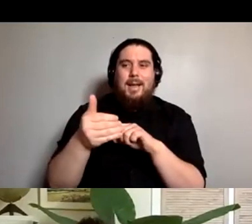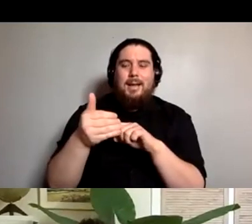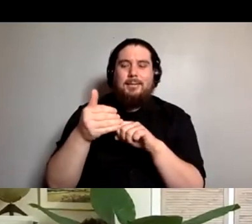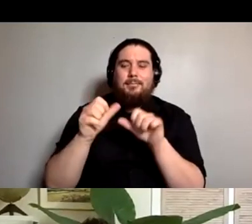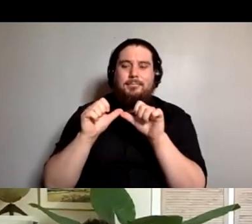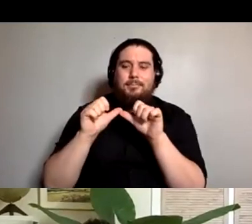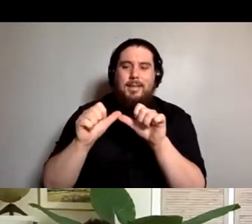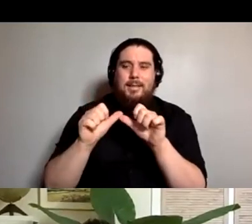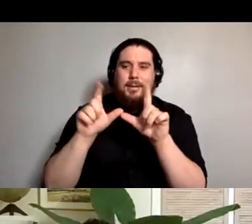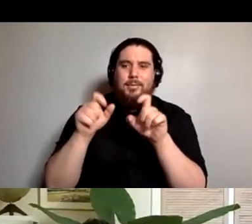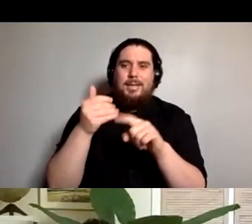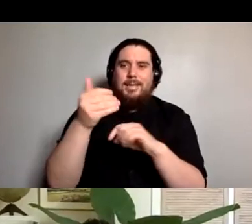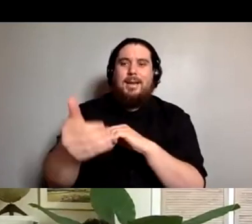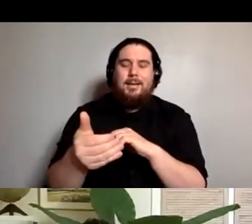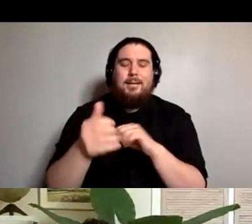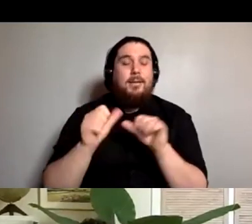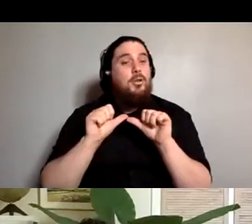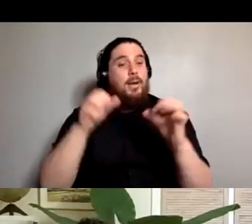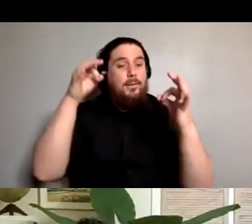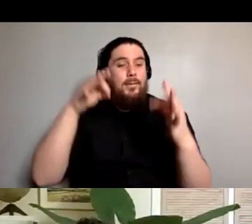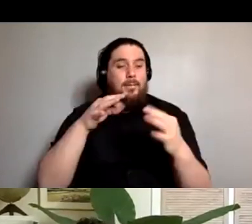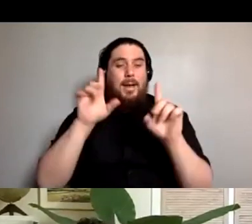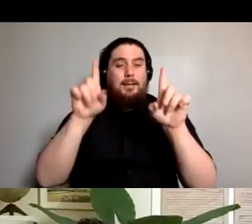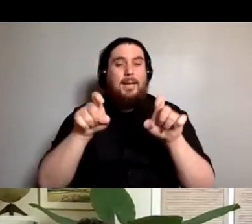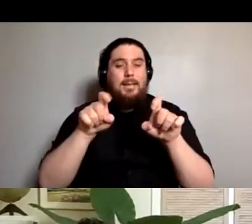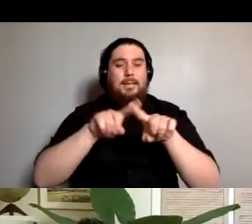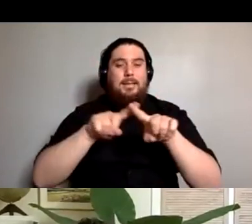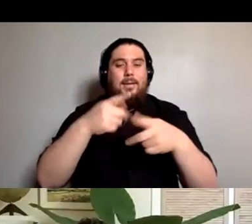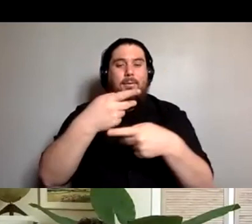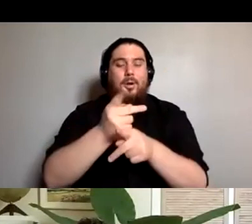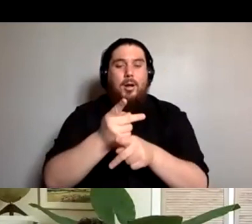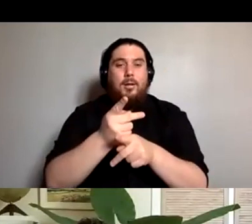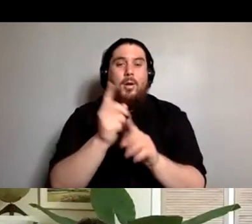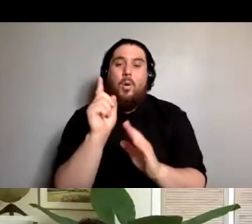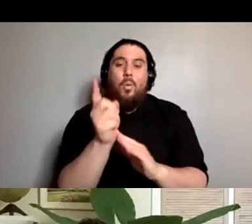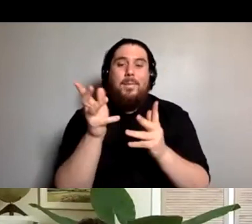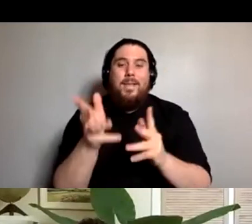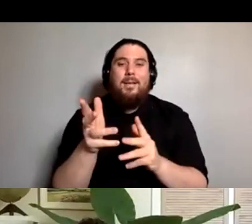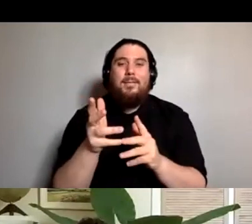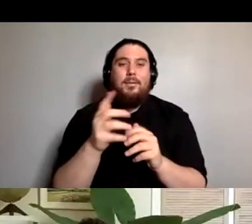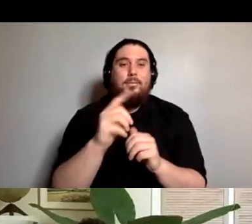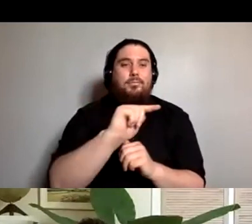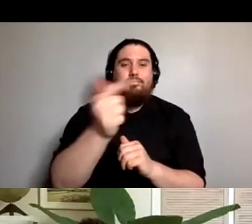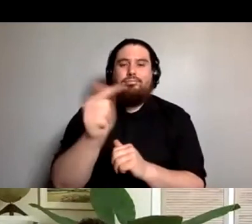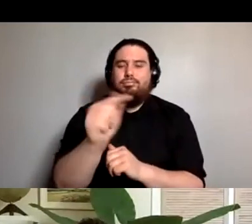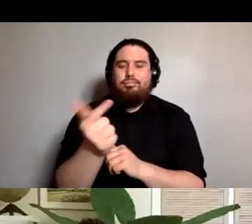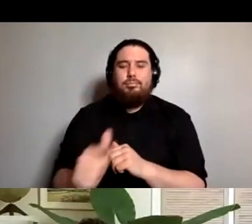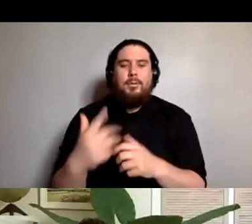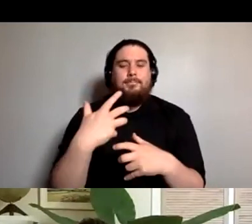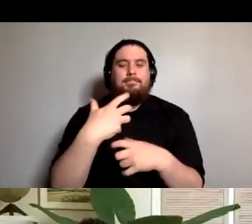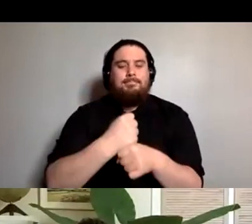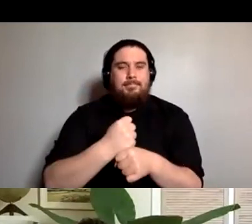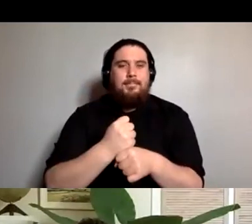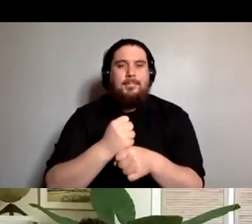products. Well, we have just about a minute left. I'd like to give everybody just a 30-second wrap up. So let's just start with